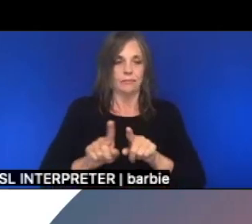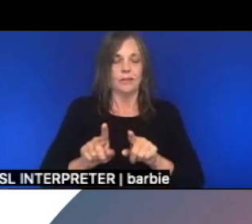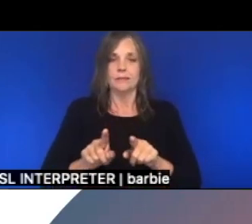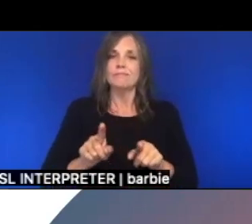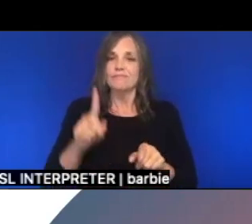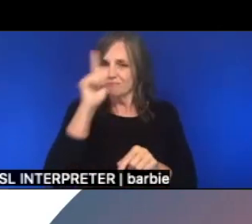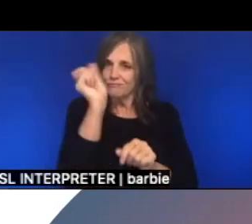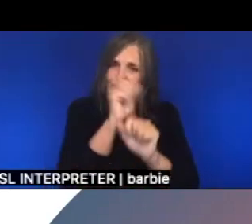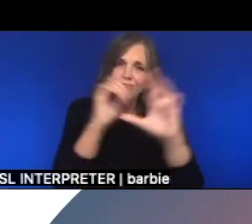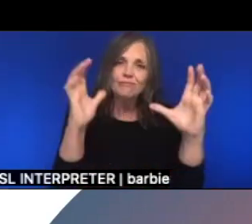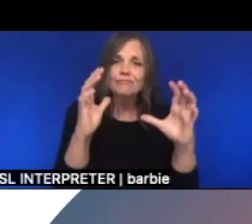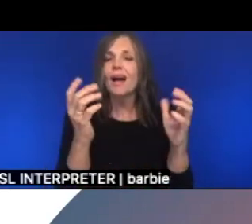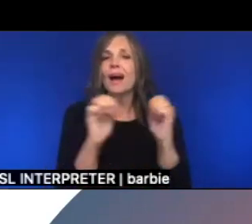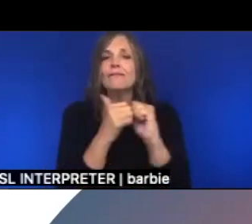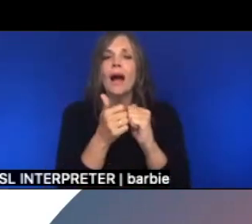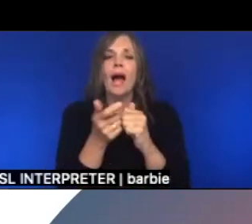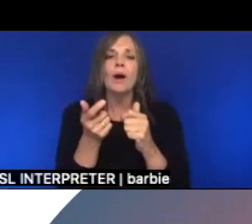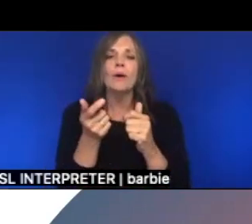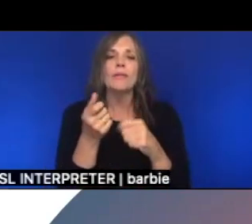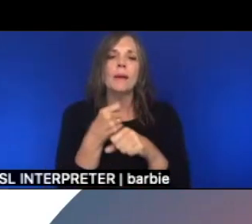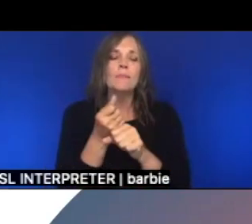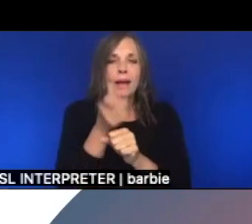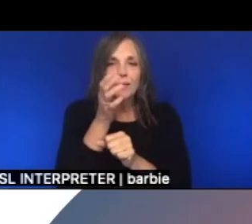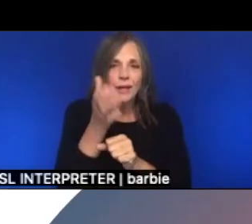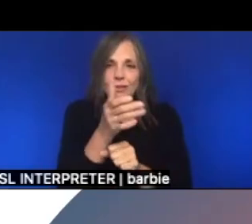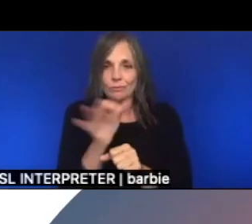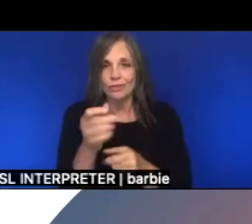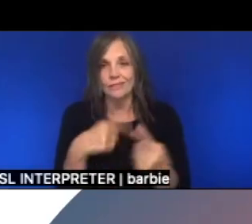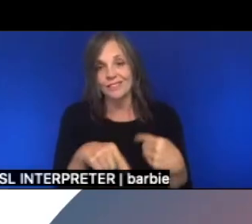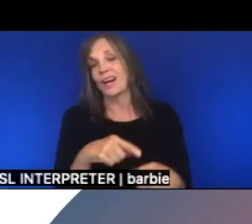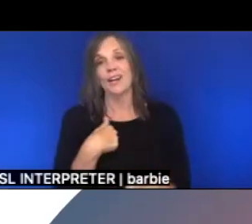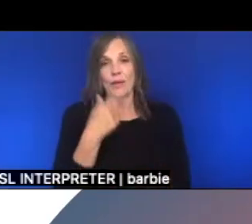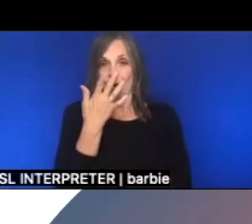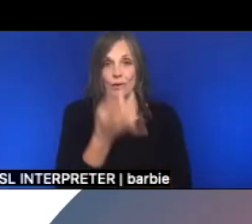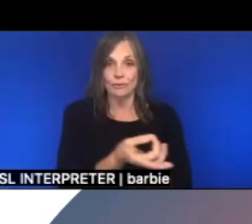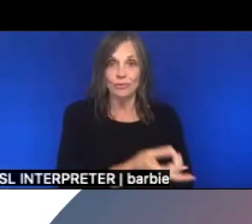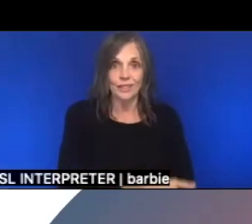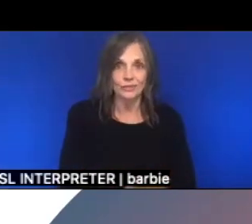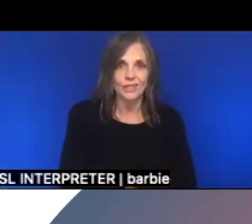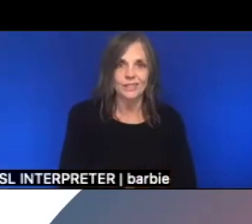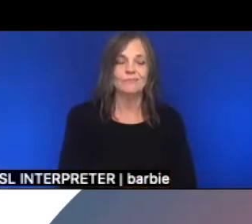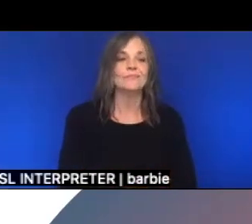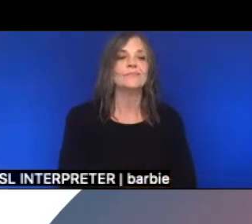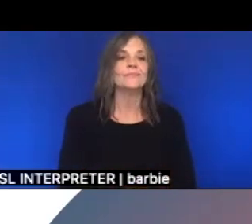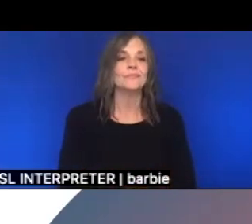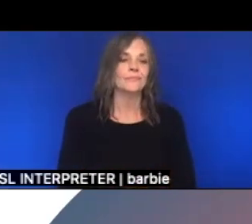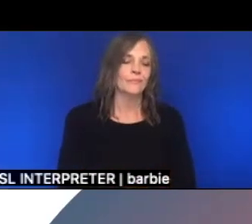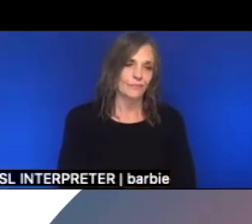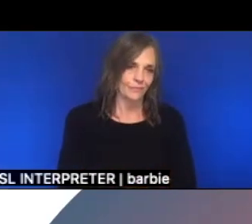they make the conception of the sign. So I found that really interesting. Then we have